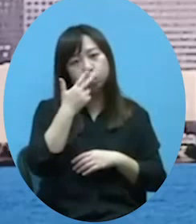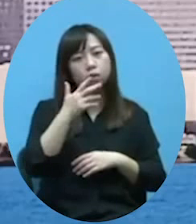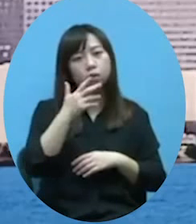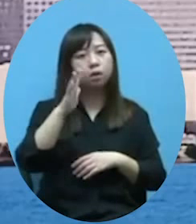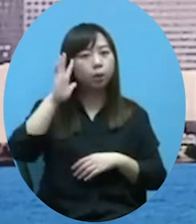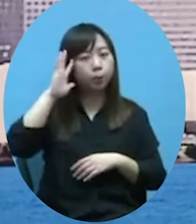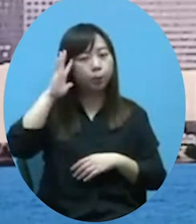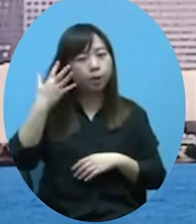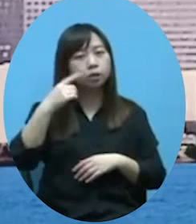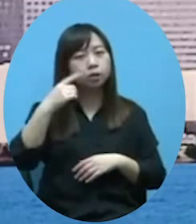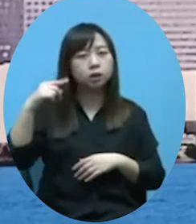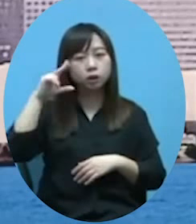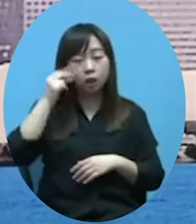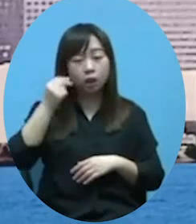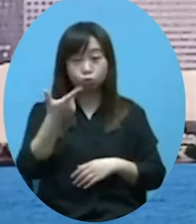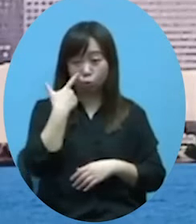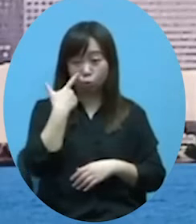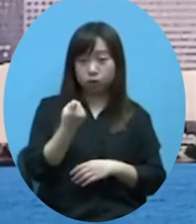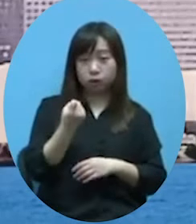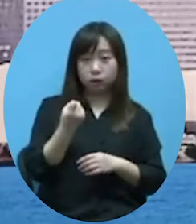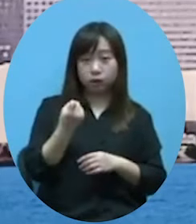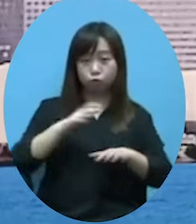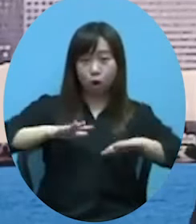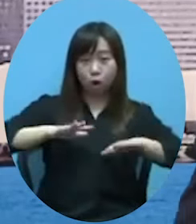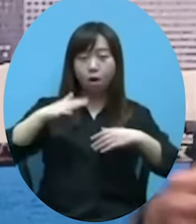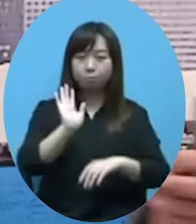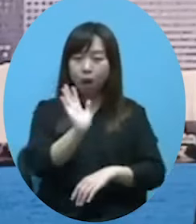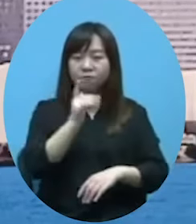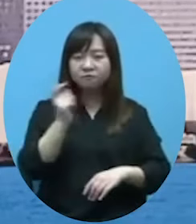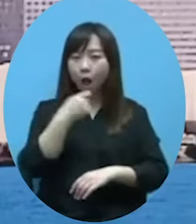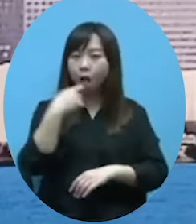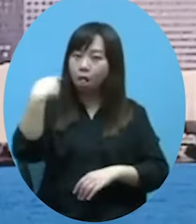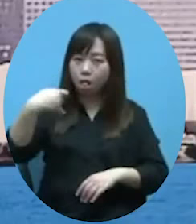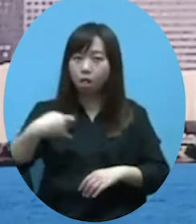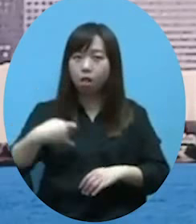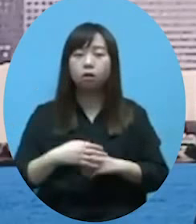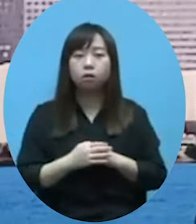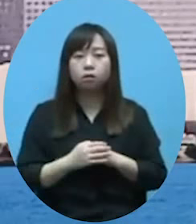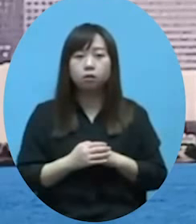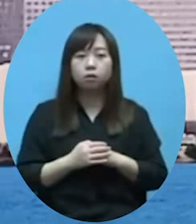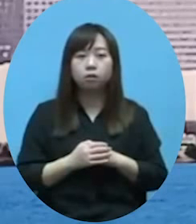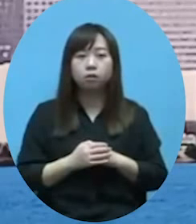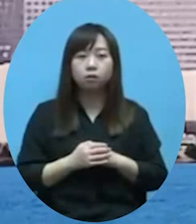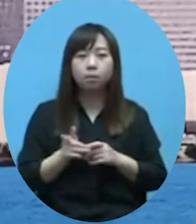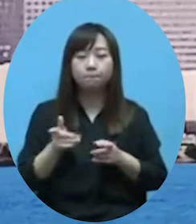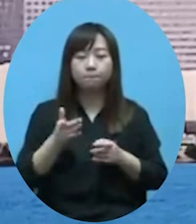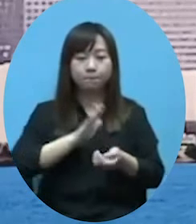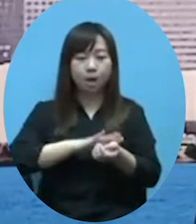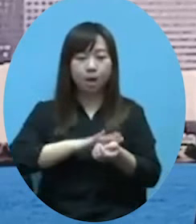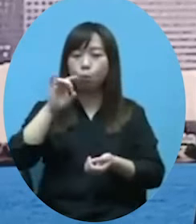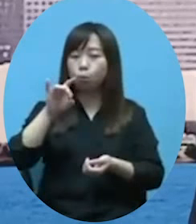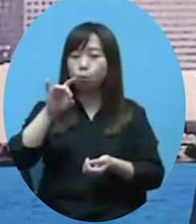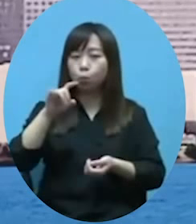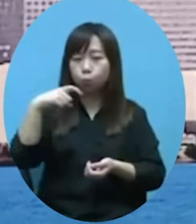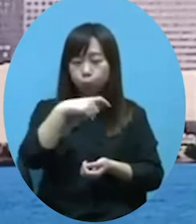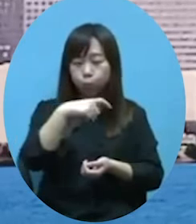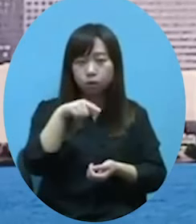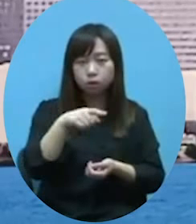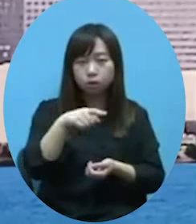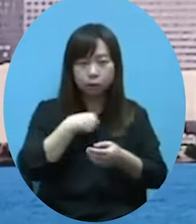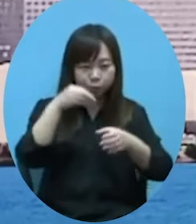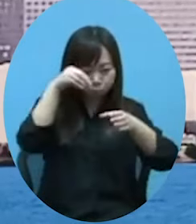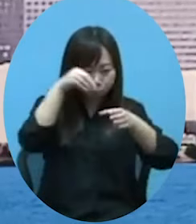easy testit's not a quick testit need to grow a virusand then neutralize the serumso it takes some timeyeah